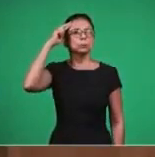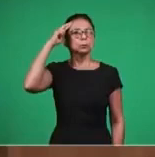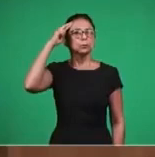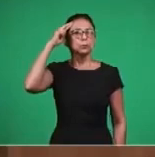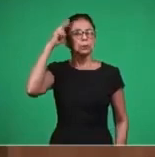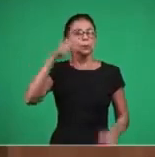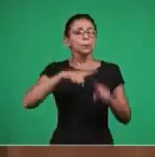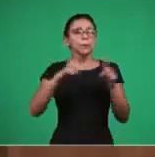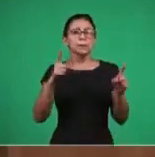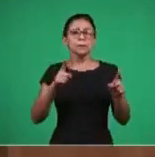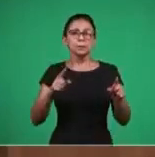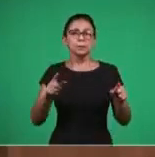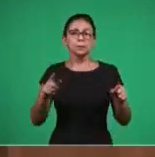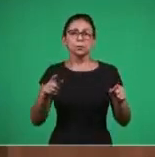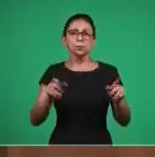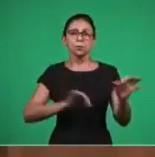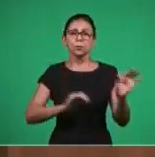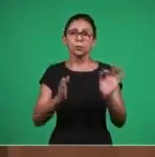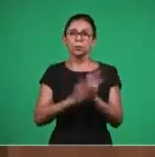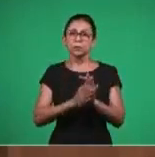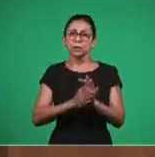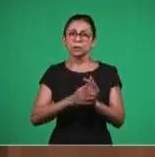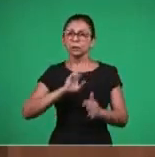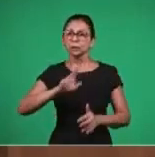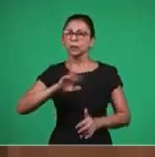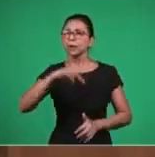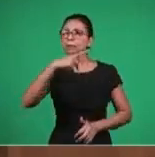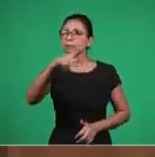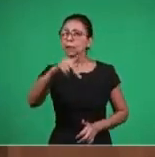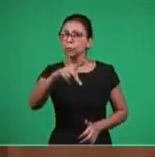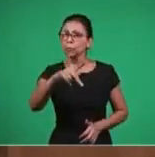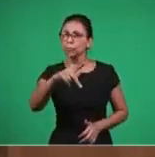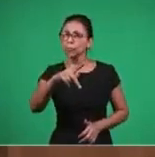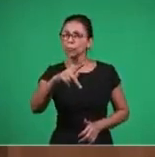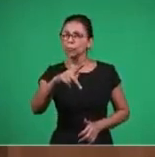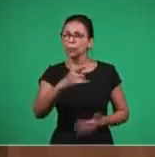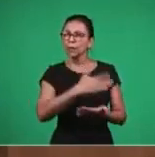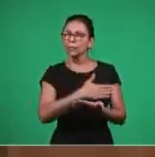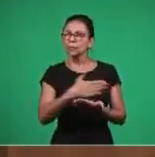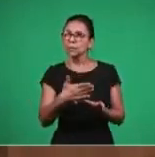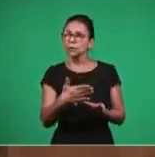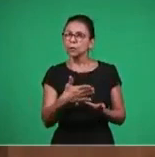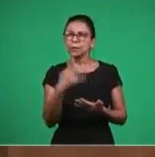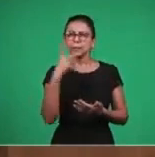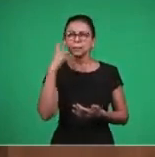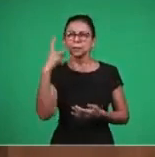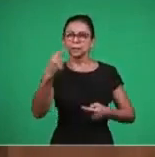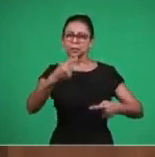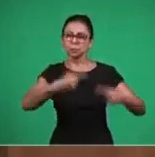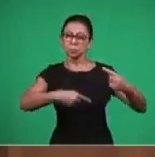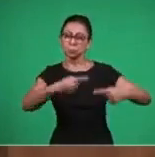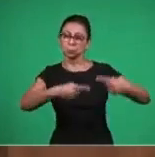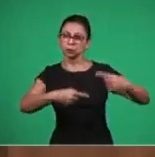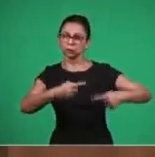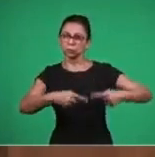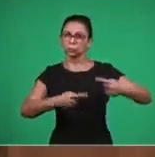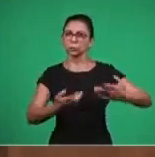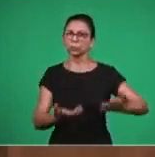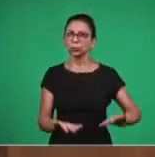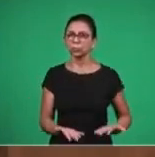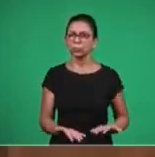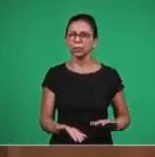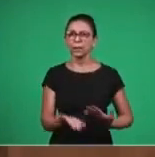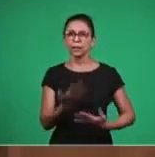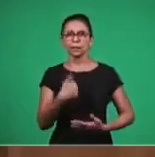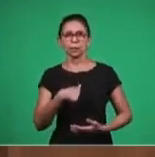a project that is not yours because it is the Holy Spirit. You begin to work as a politician there. Oh, I need